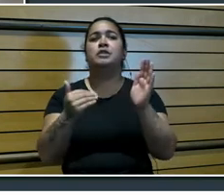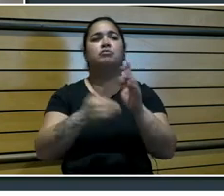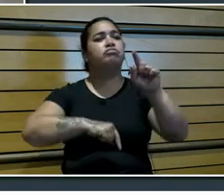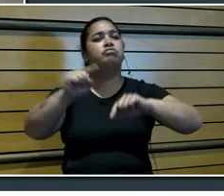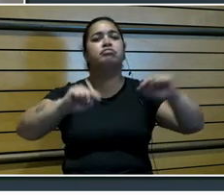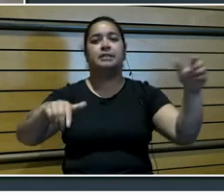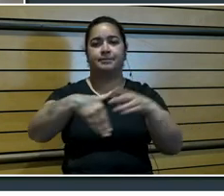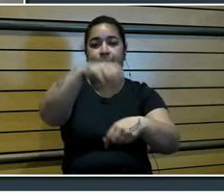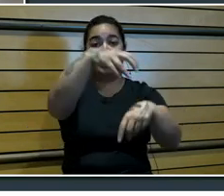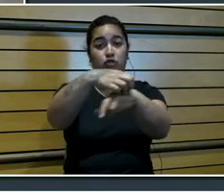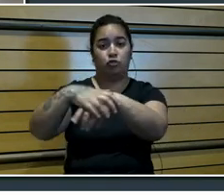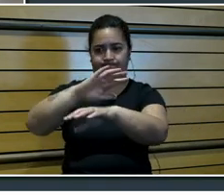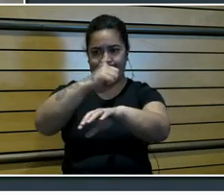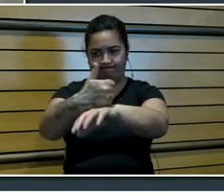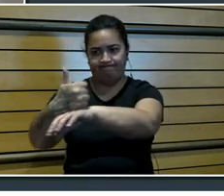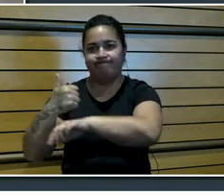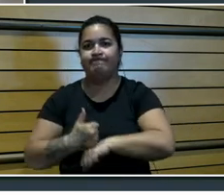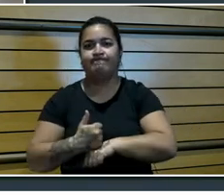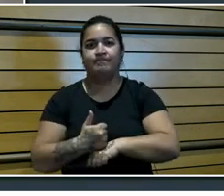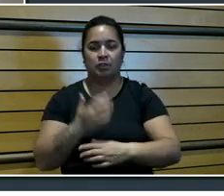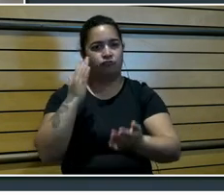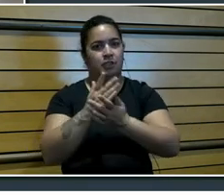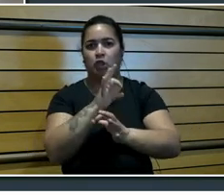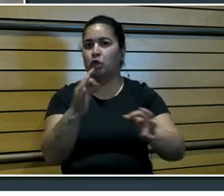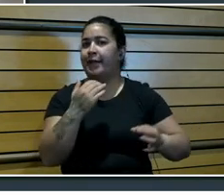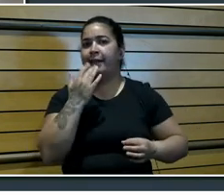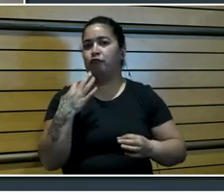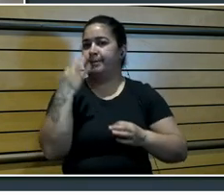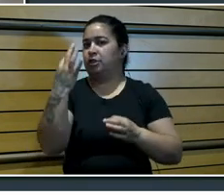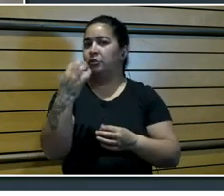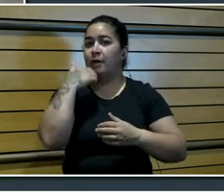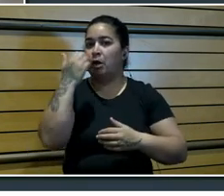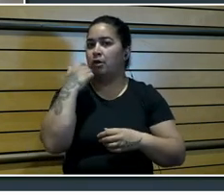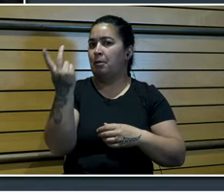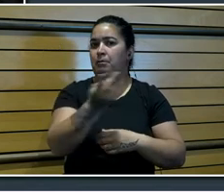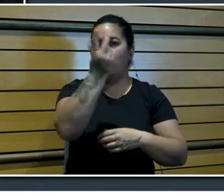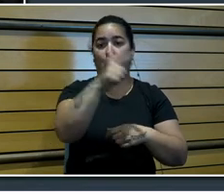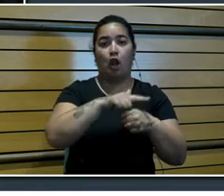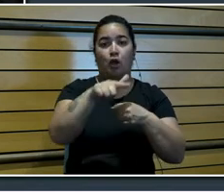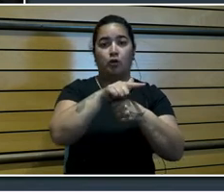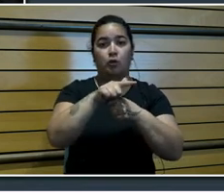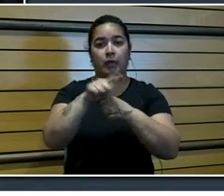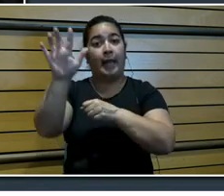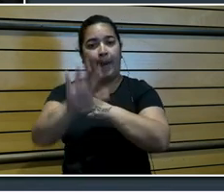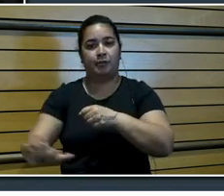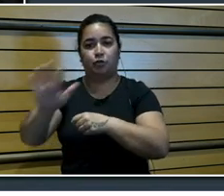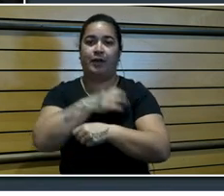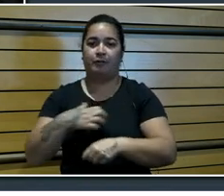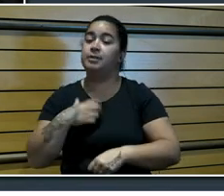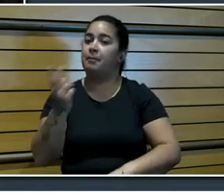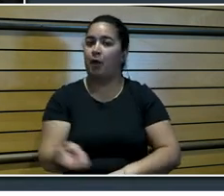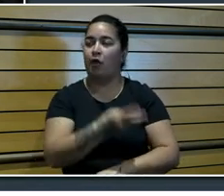democratic institutions, there's been a significant underrepresentation of Māori within both our local and national governments.